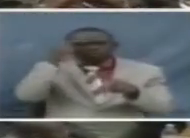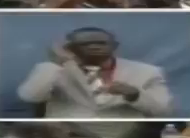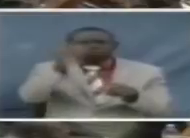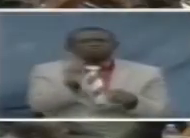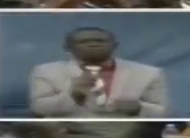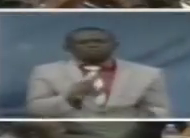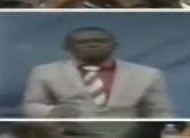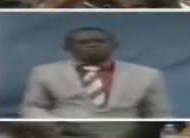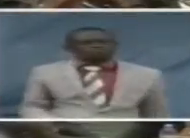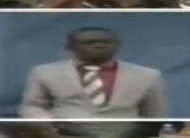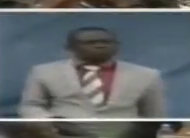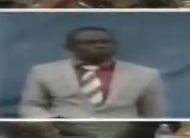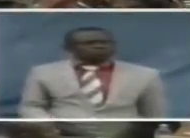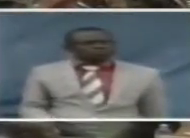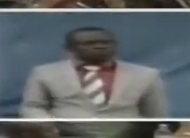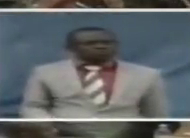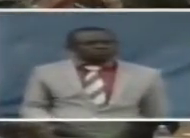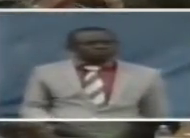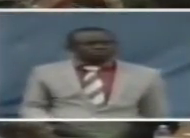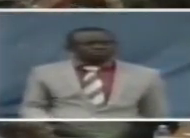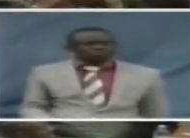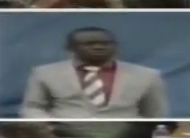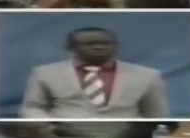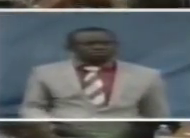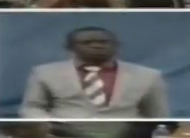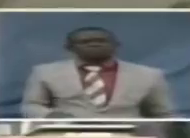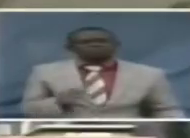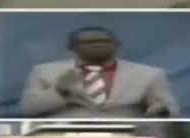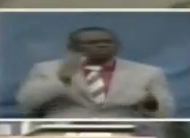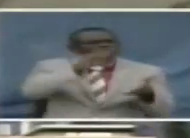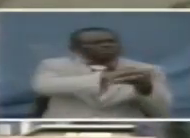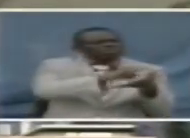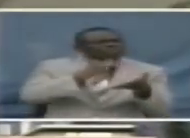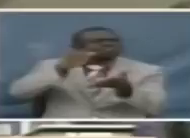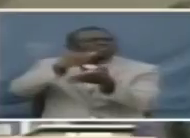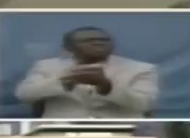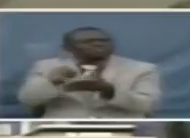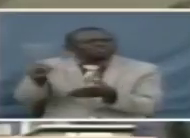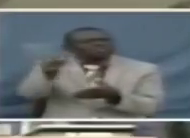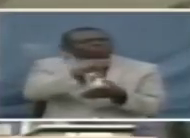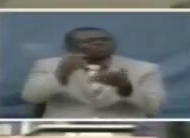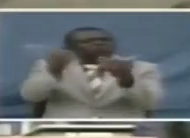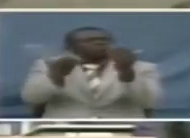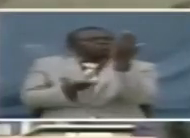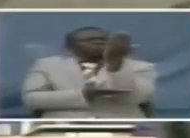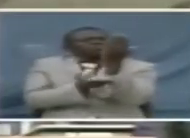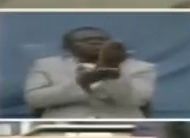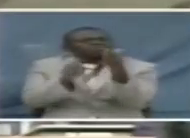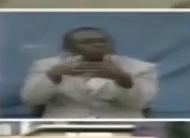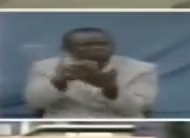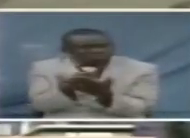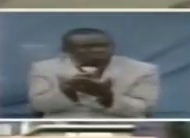Rural Connectivity Program. Mr. Speaker, in order to improve